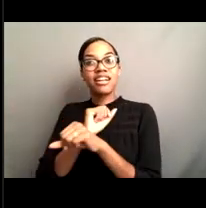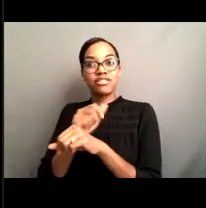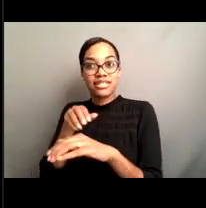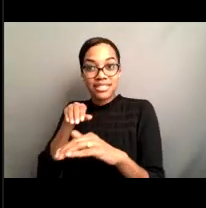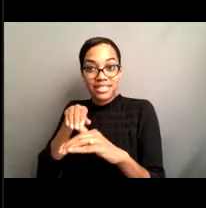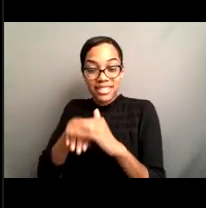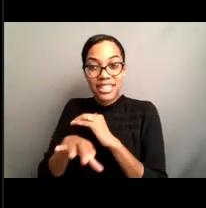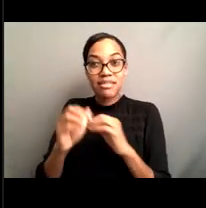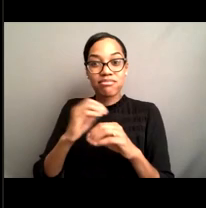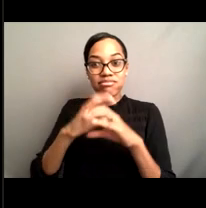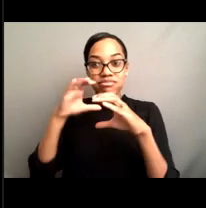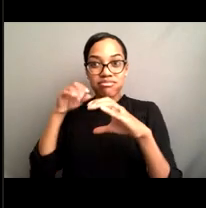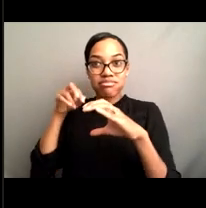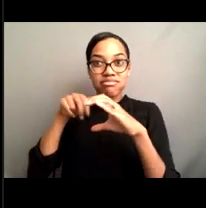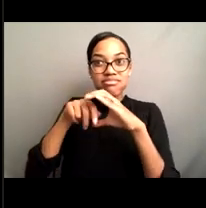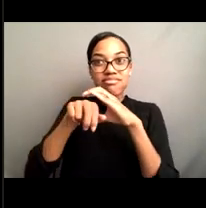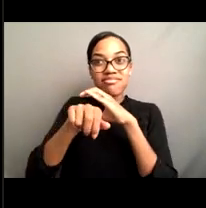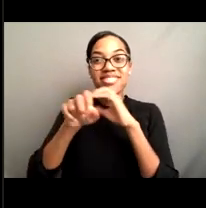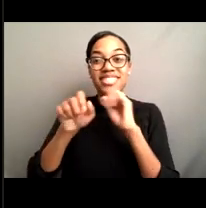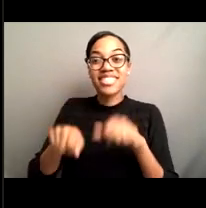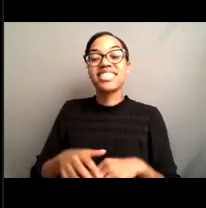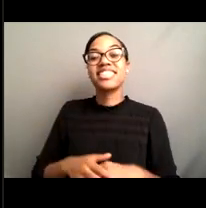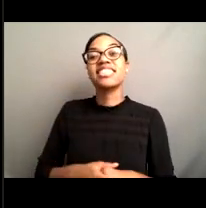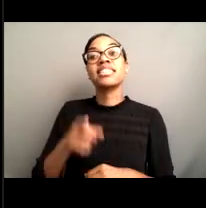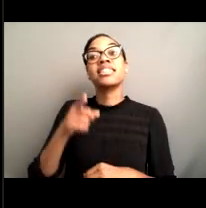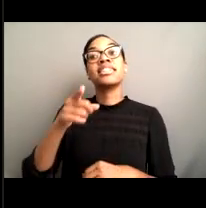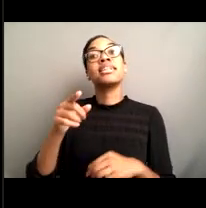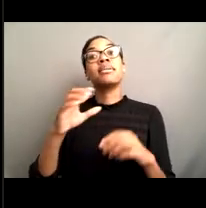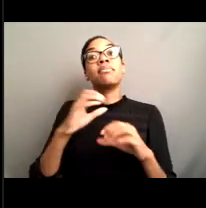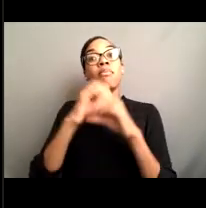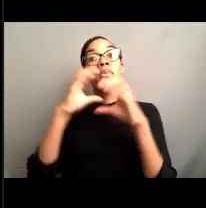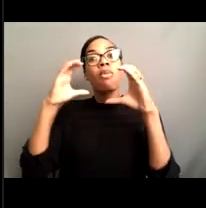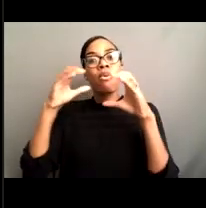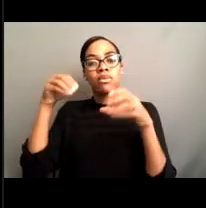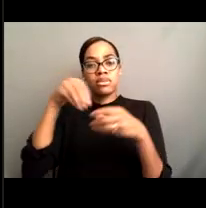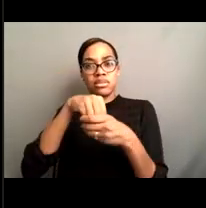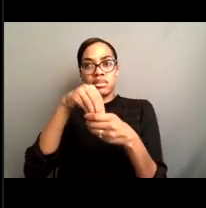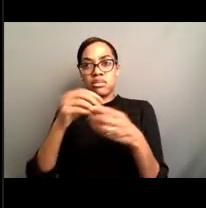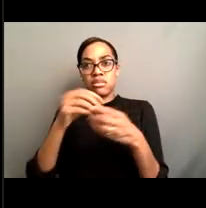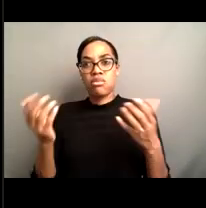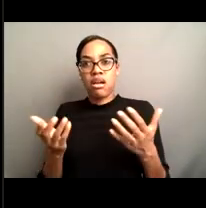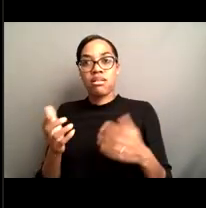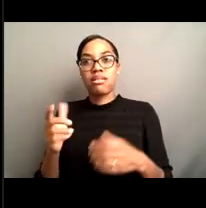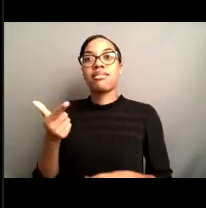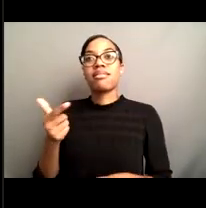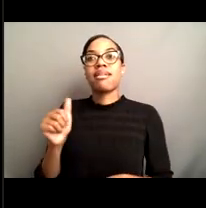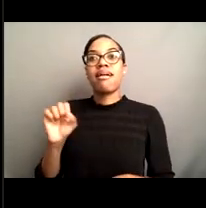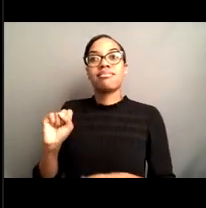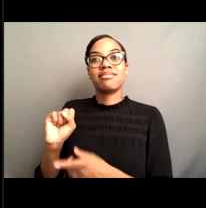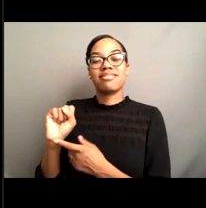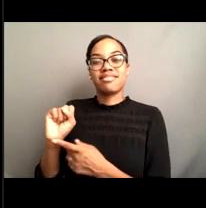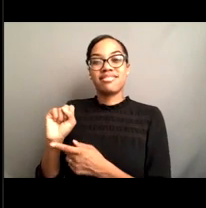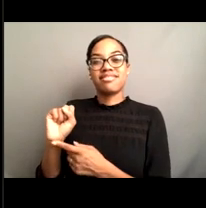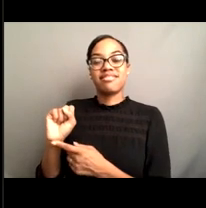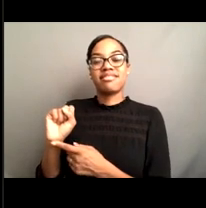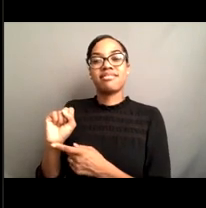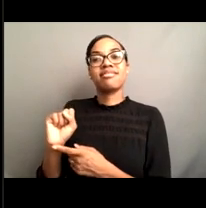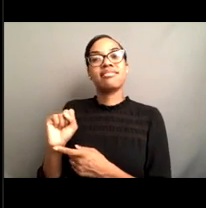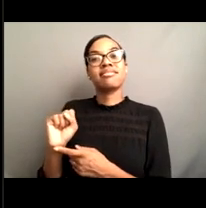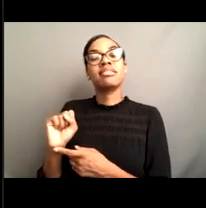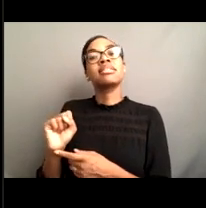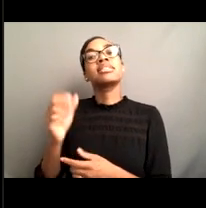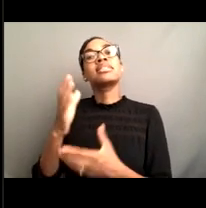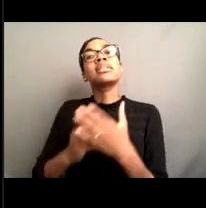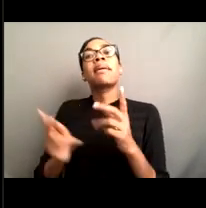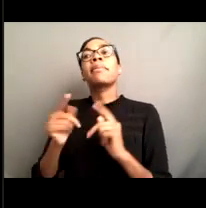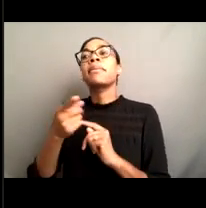big. But the balloon is actually filled with gas, and there's two different gases that we use, and some folks might know what